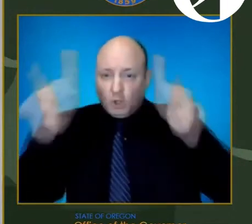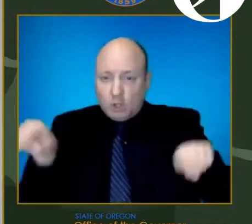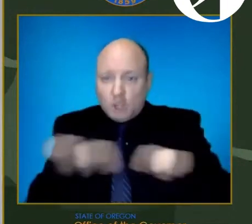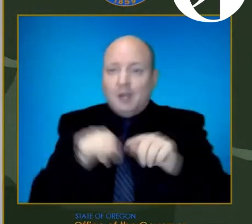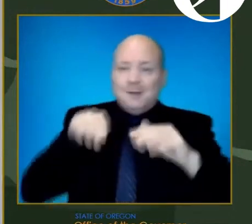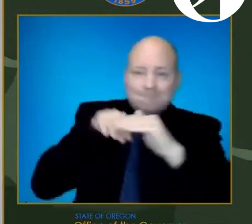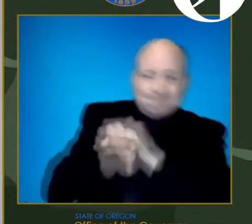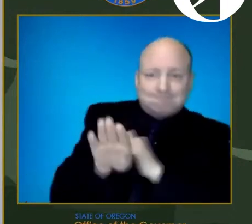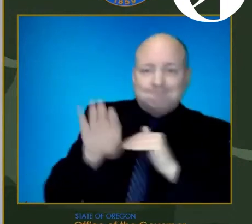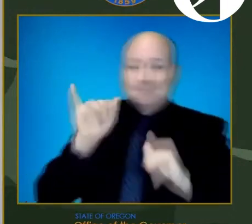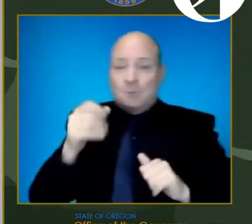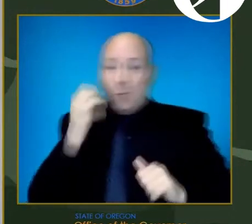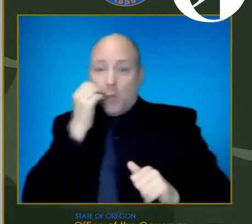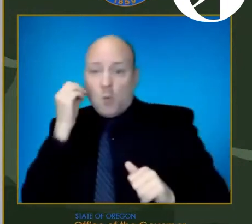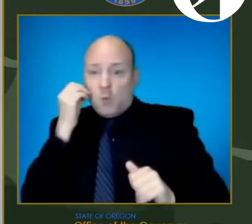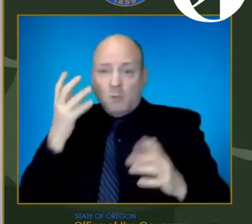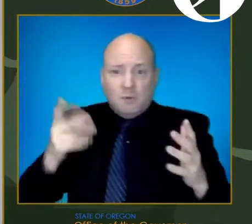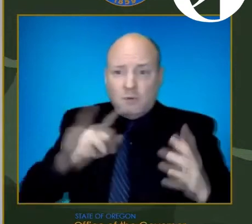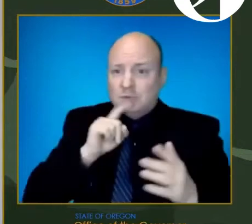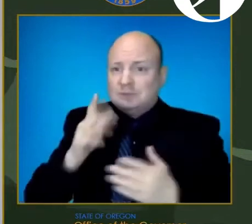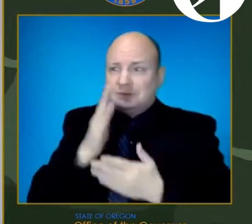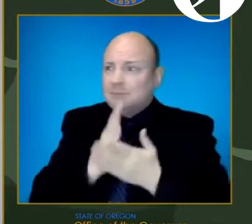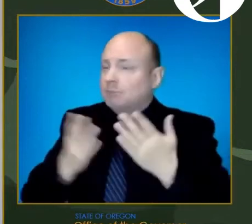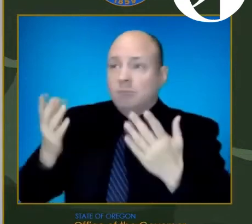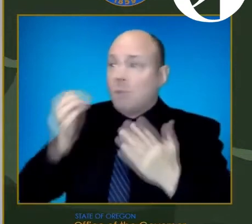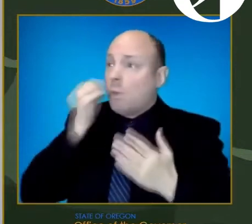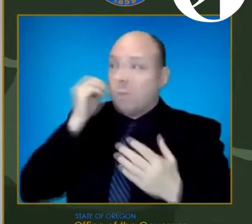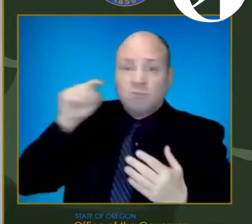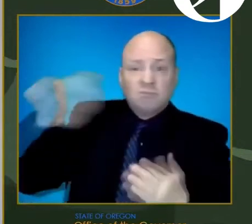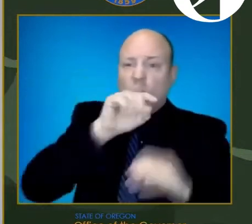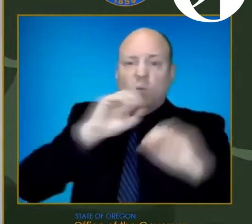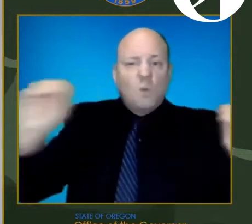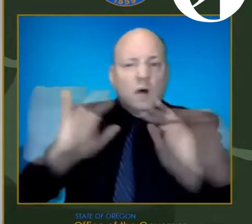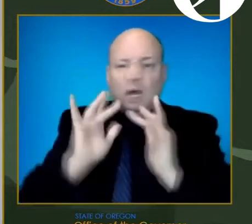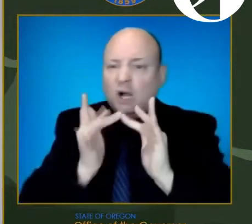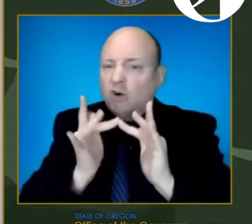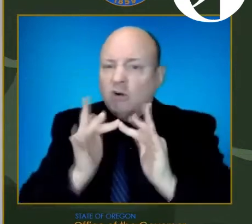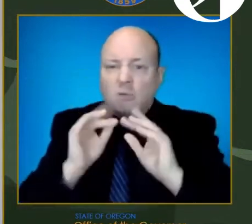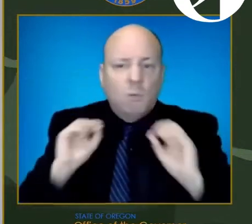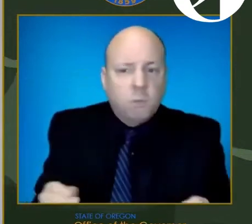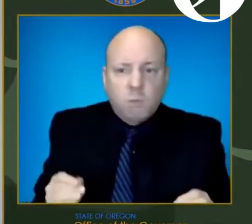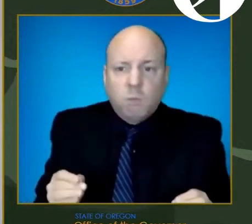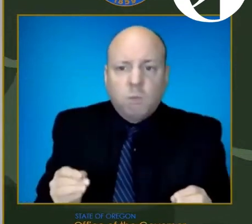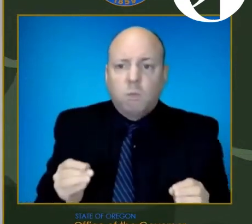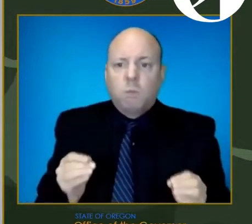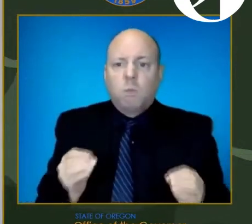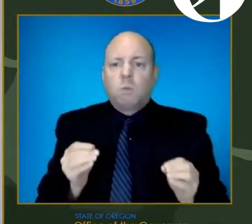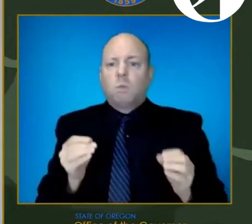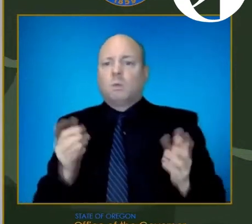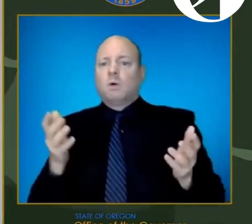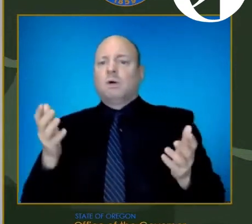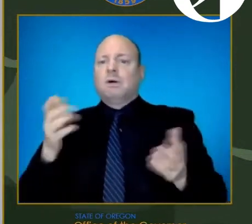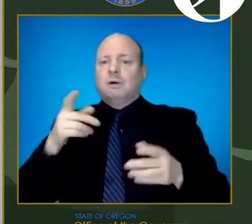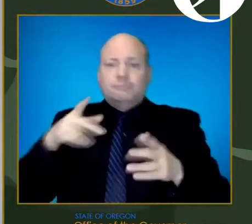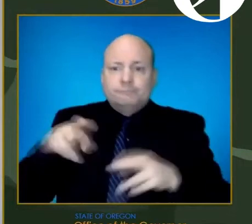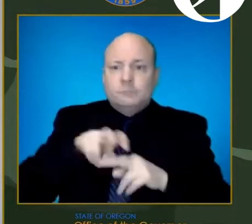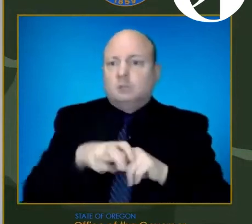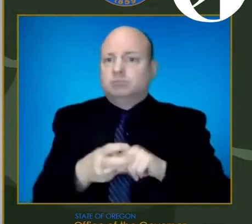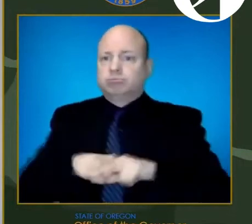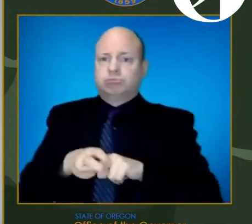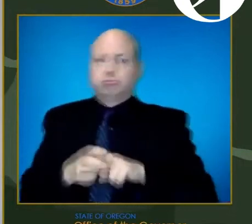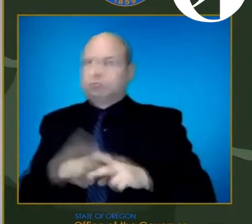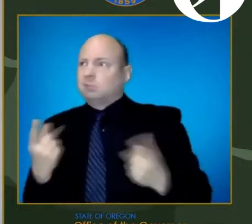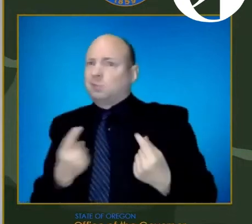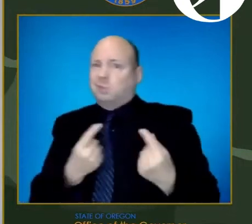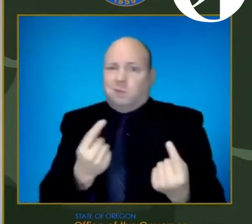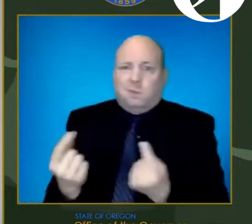home. Or kids with ADHD or autism that just are not able to engage with a computer screen all day long, or kids that